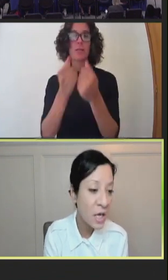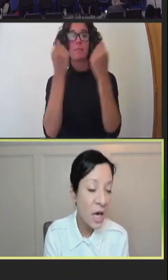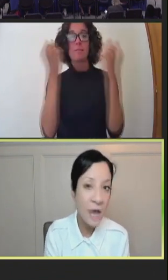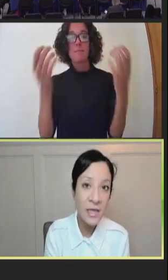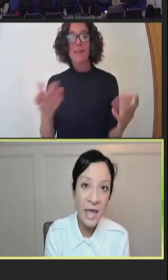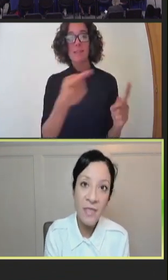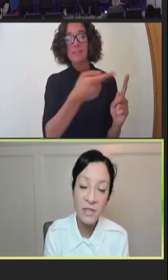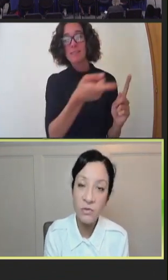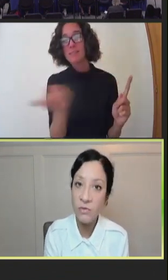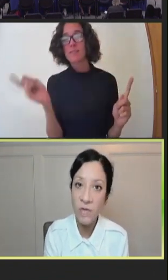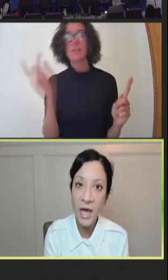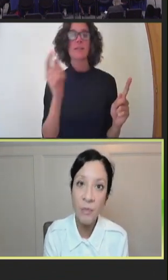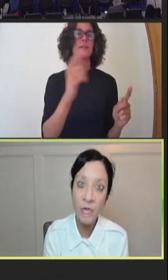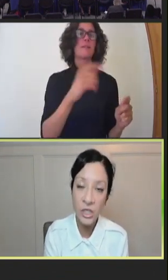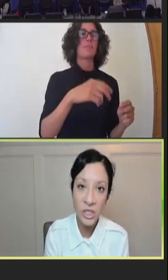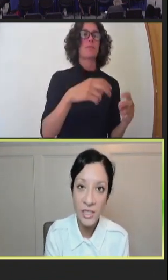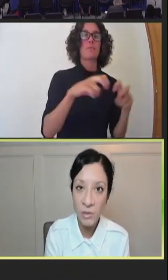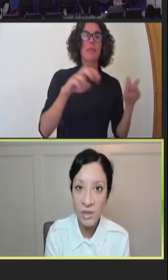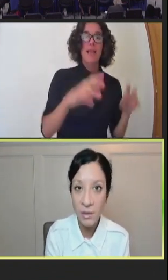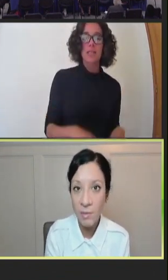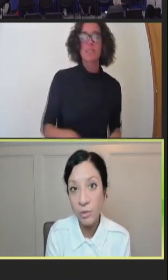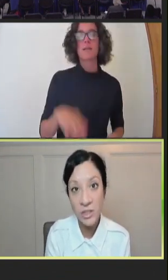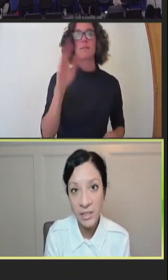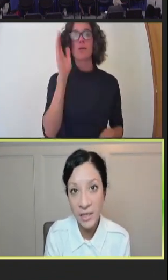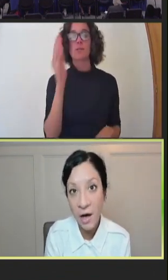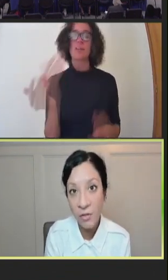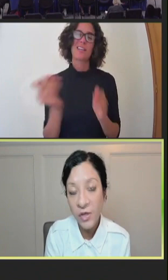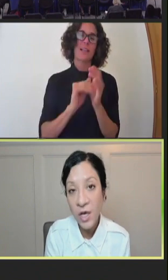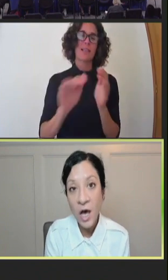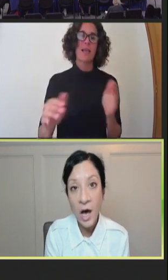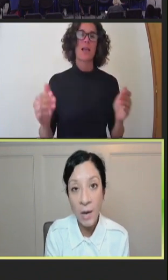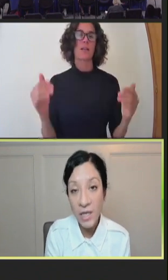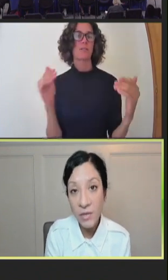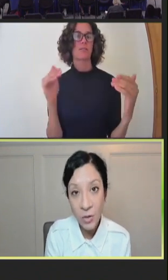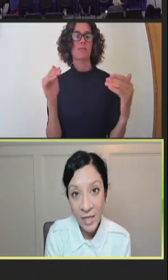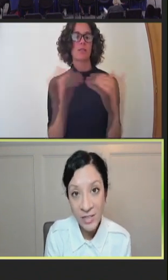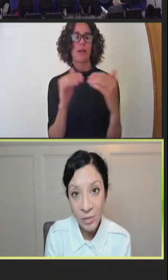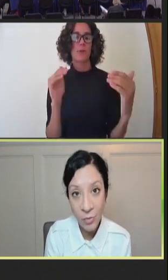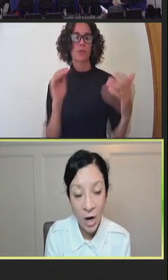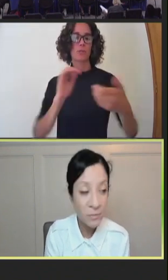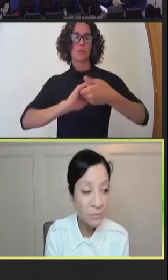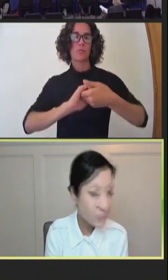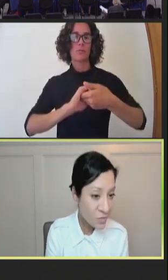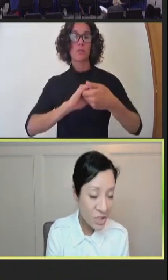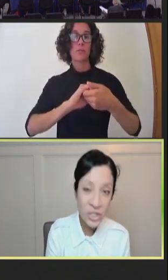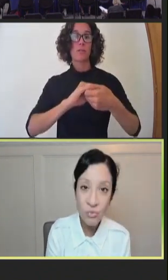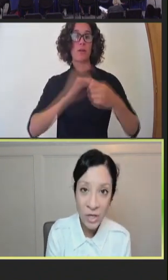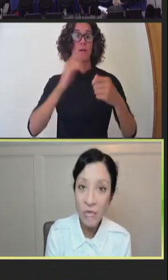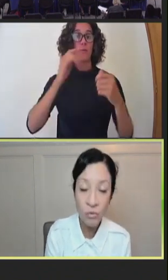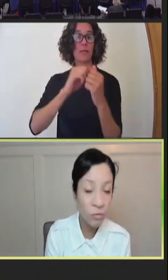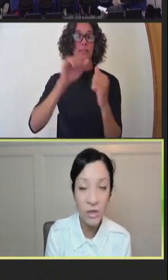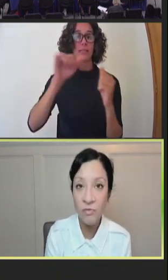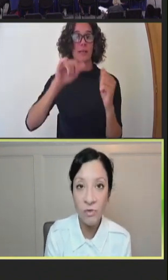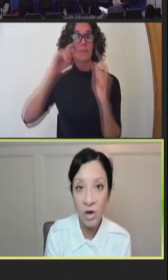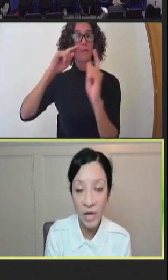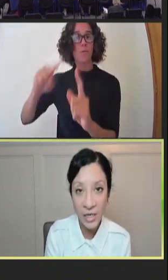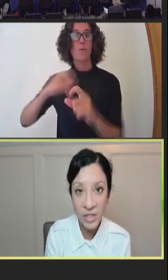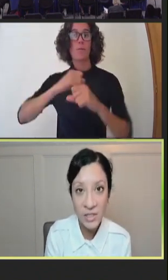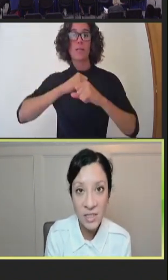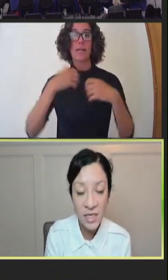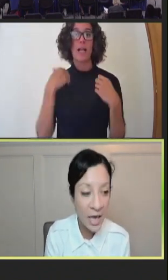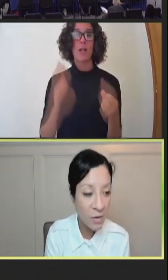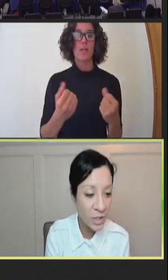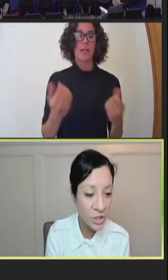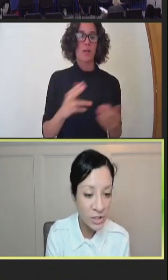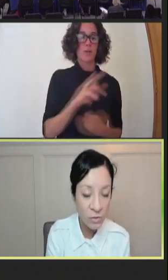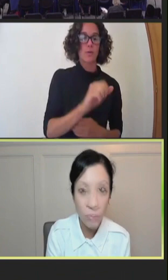panelists. Again, that sort of collaboration as we think about protecting health in the US and abroad is really critical for our